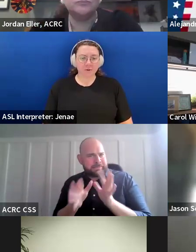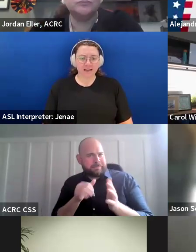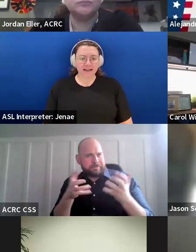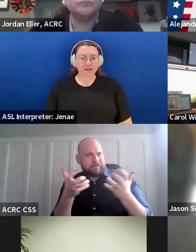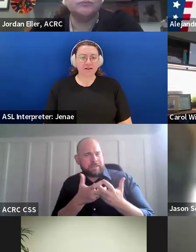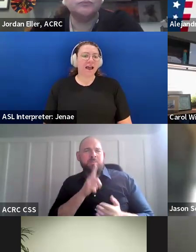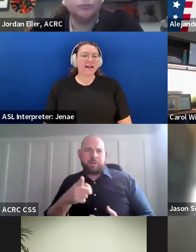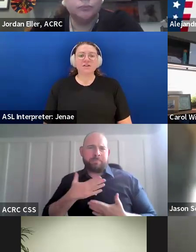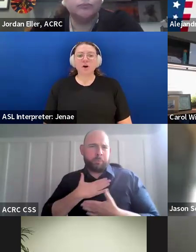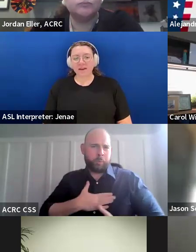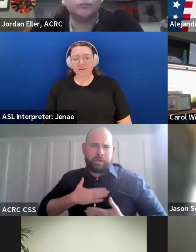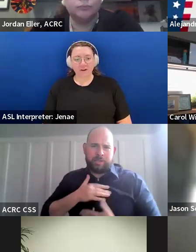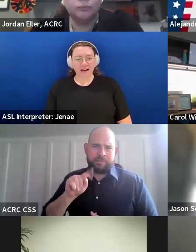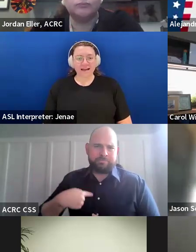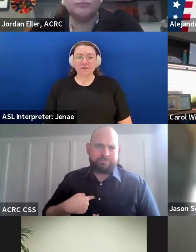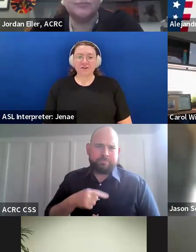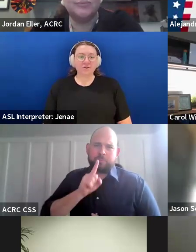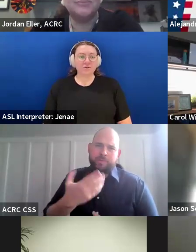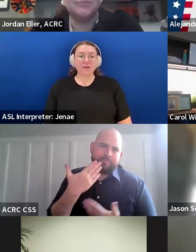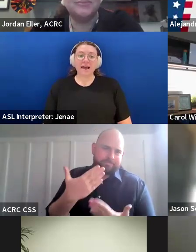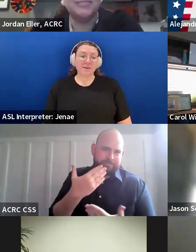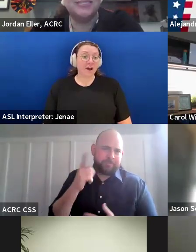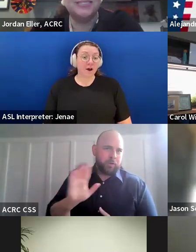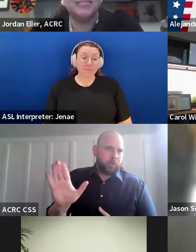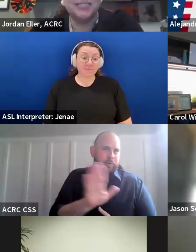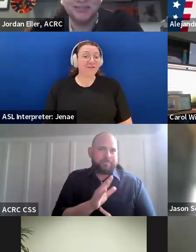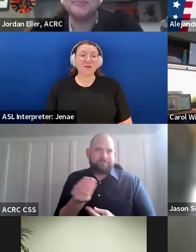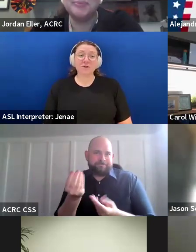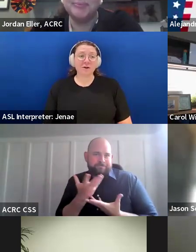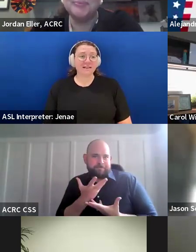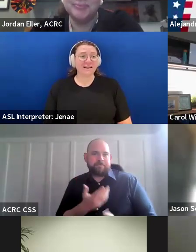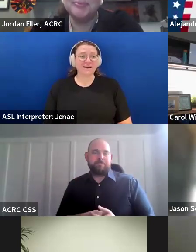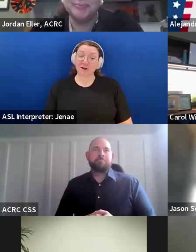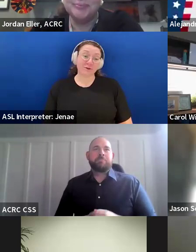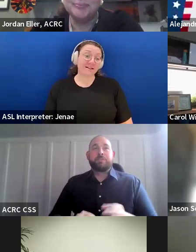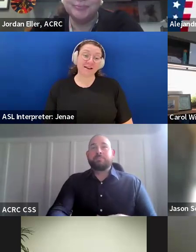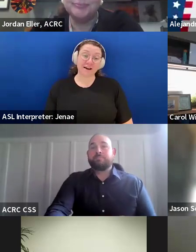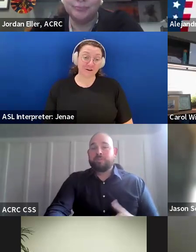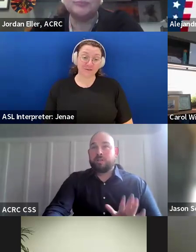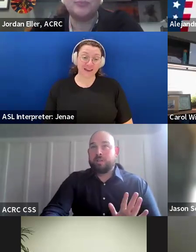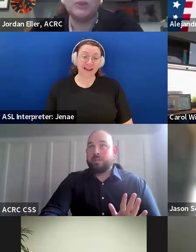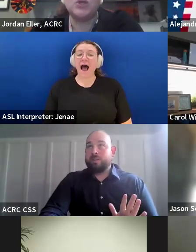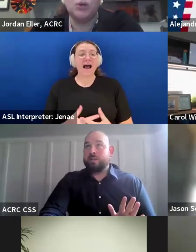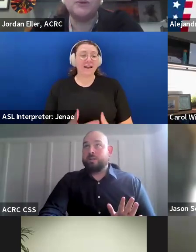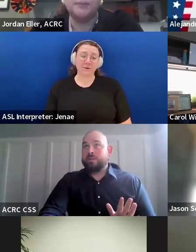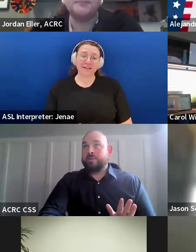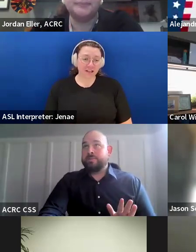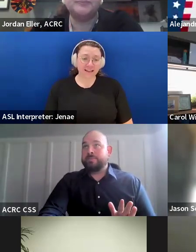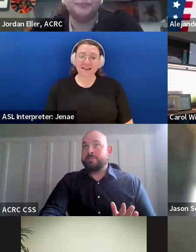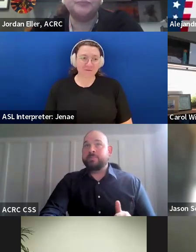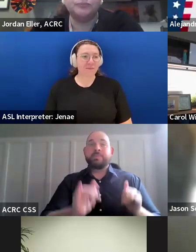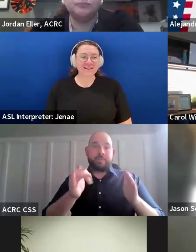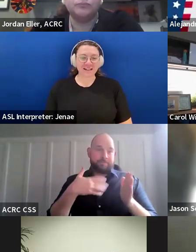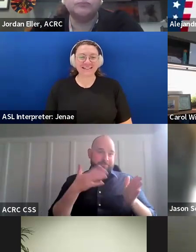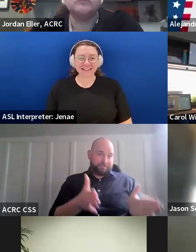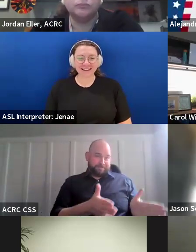clear interpretation. Don't be afraid to let me know if you notice that an interpreter is not a good fit. I